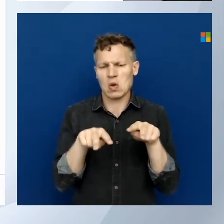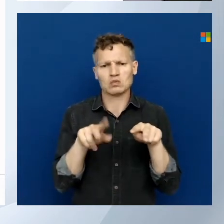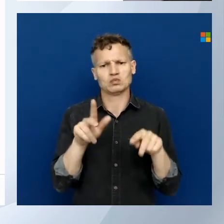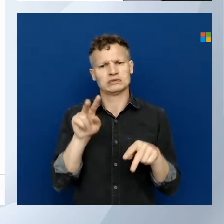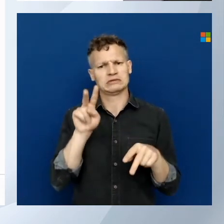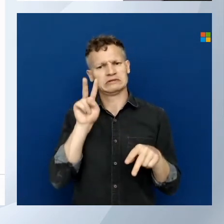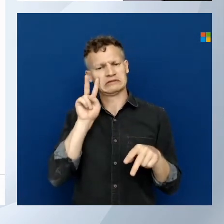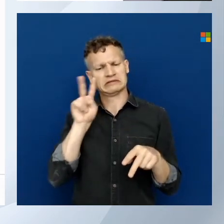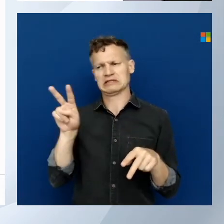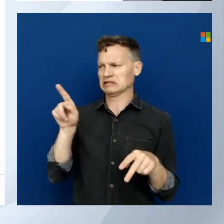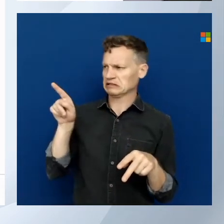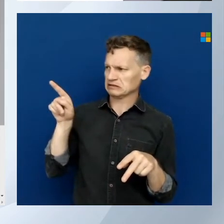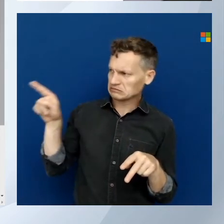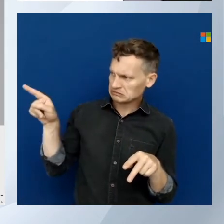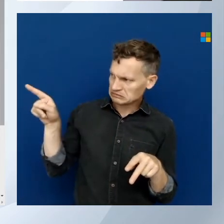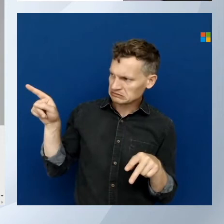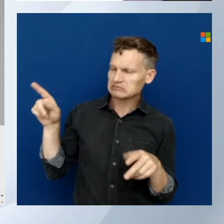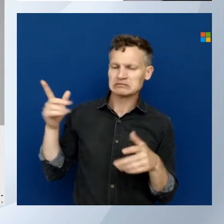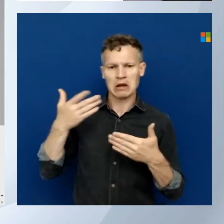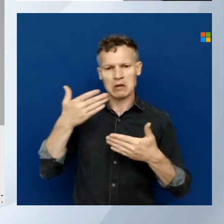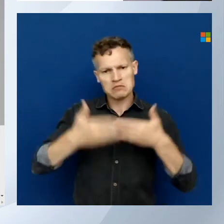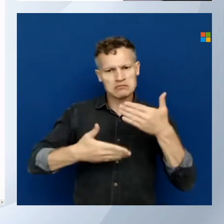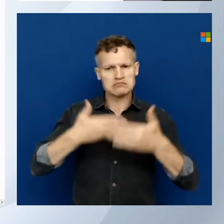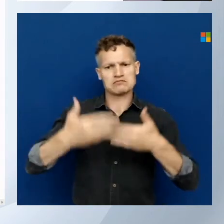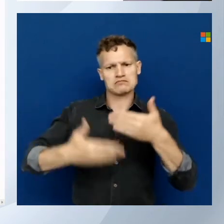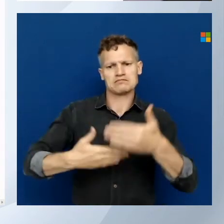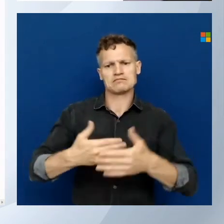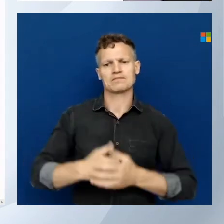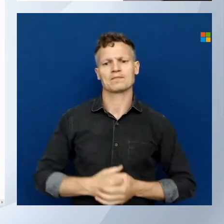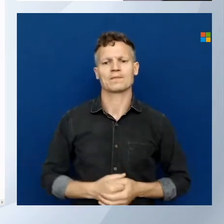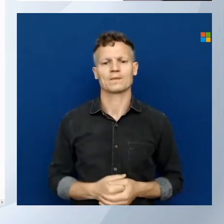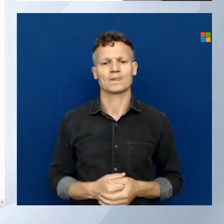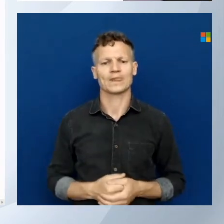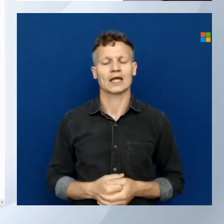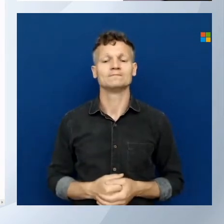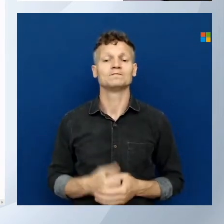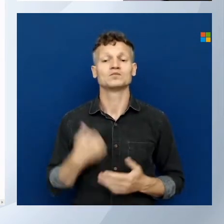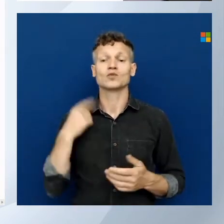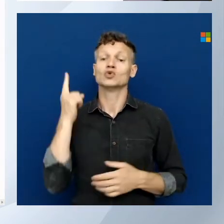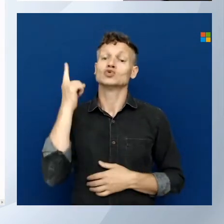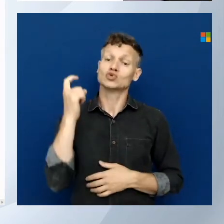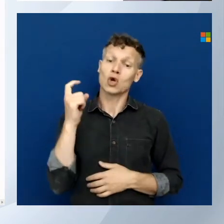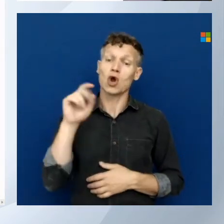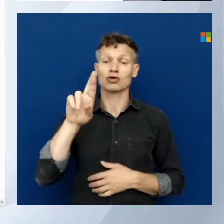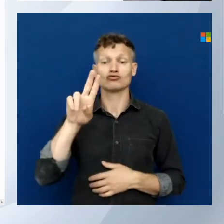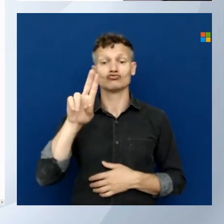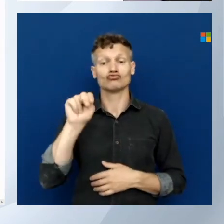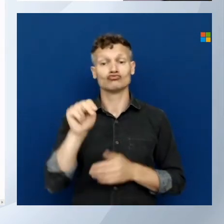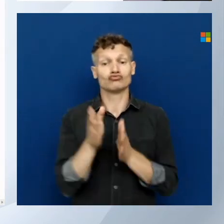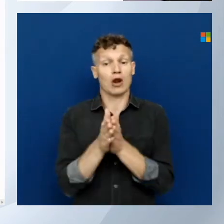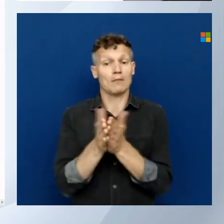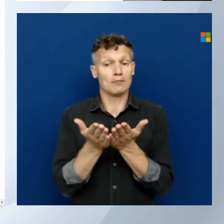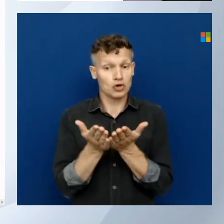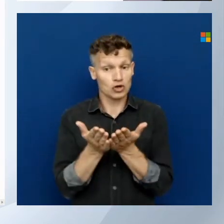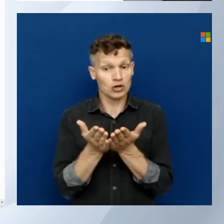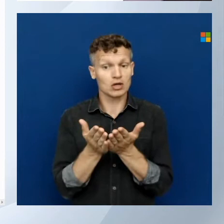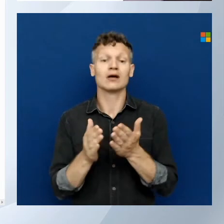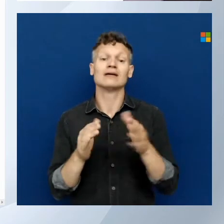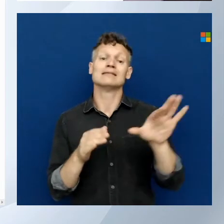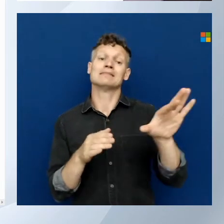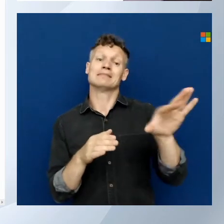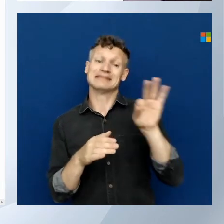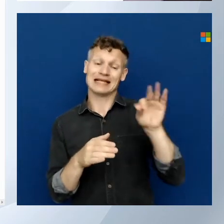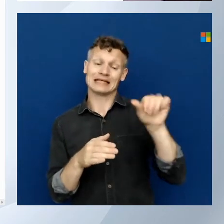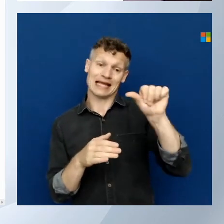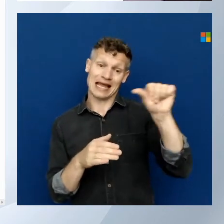runbook, selecting Azure, and once you start your runbook, the input that it receives is shown in